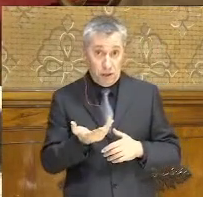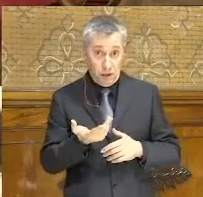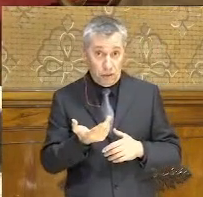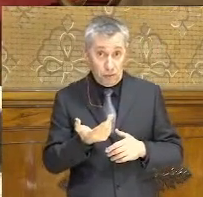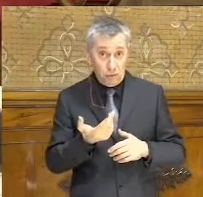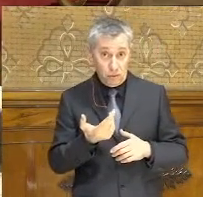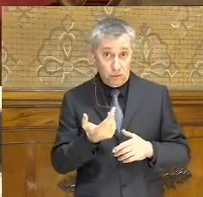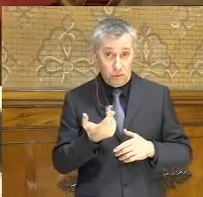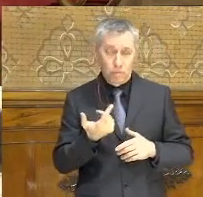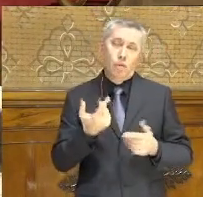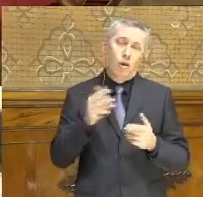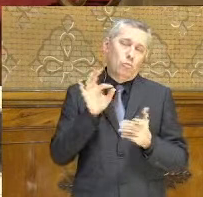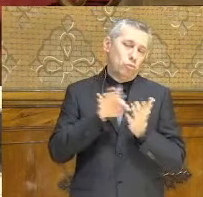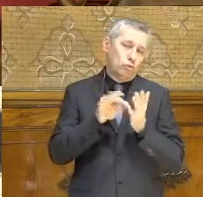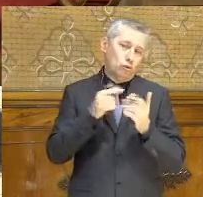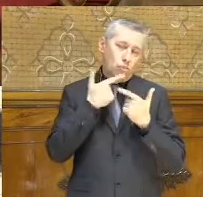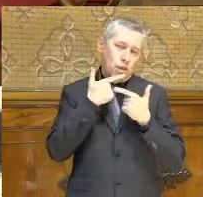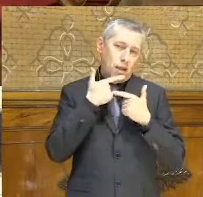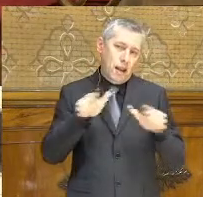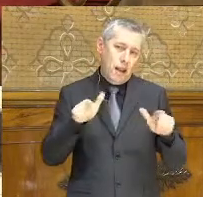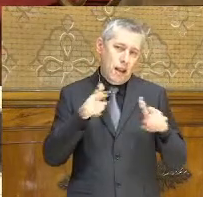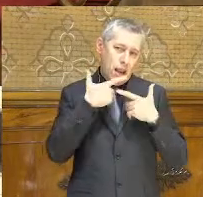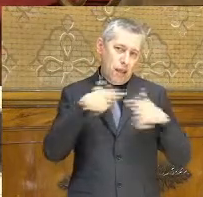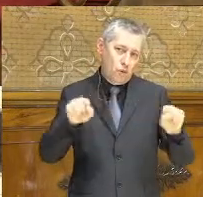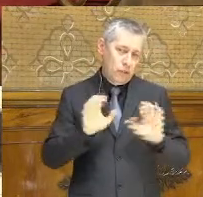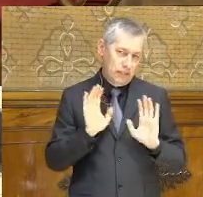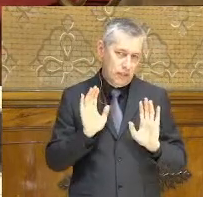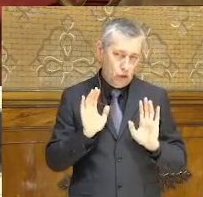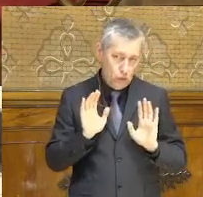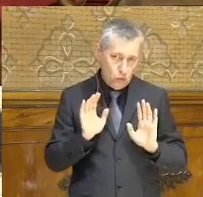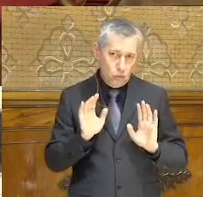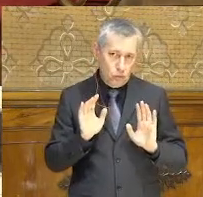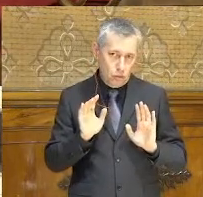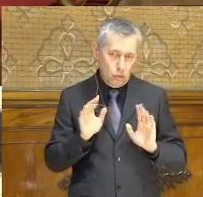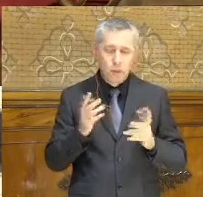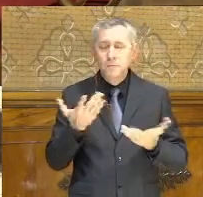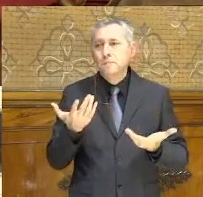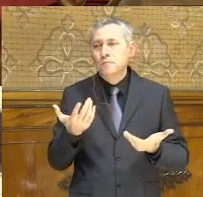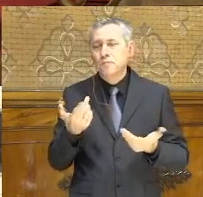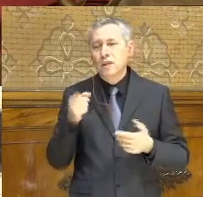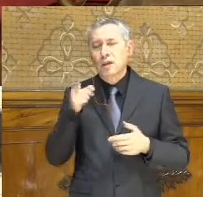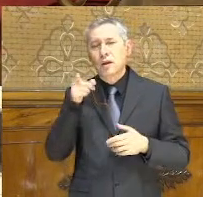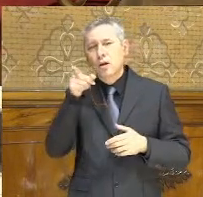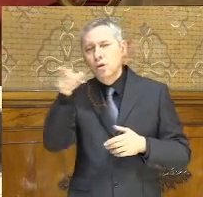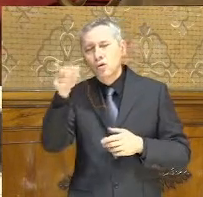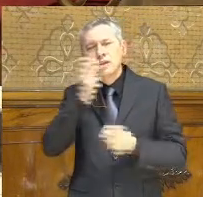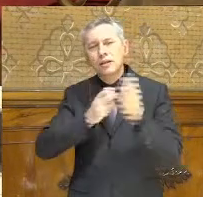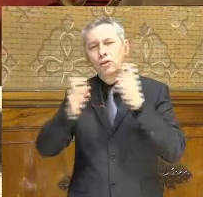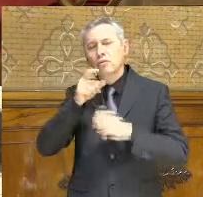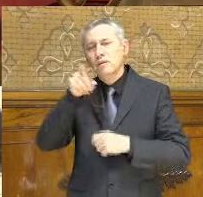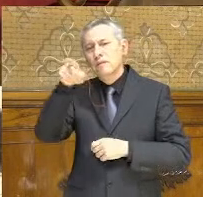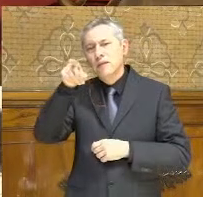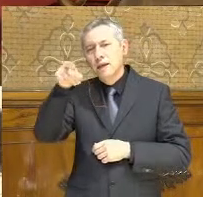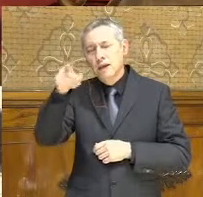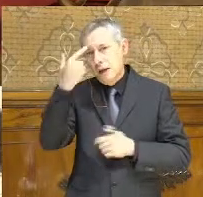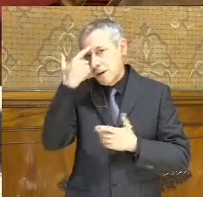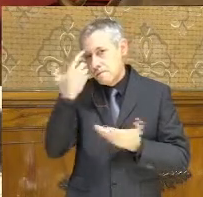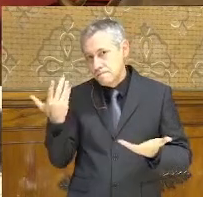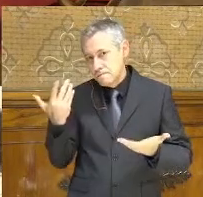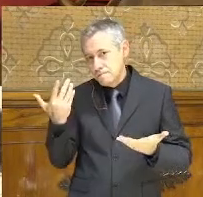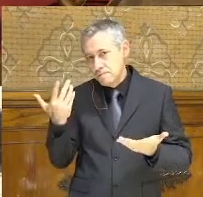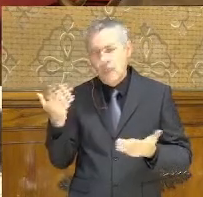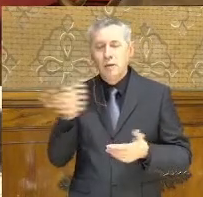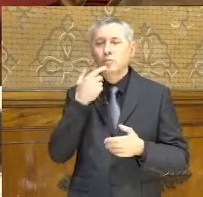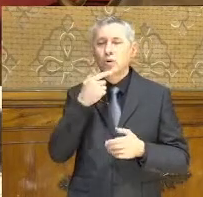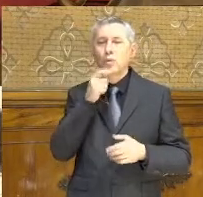that the signifier, he might say bread, but the notion of bread in where he comes from, or the notion